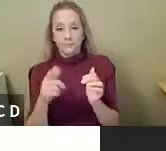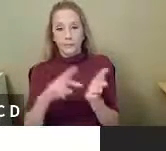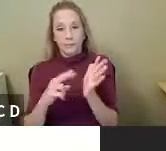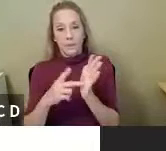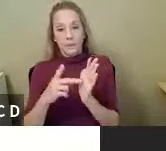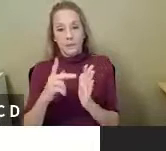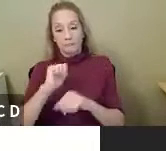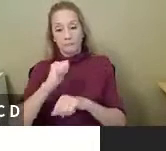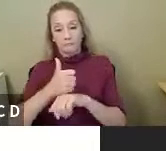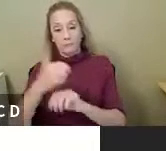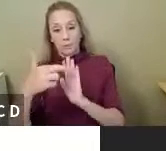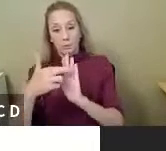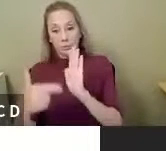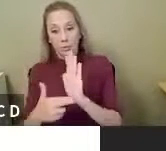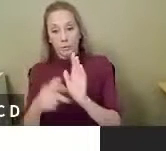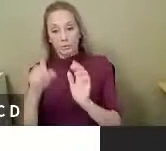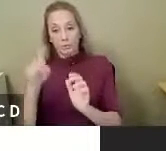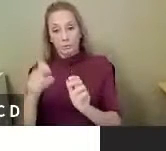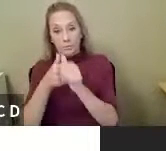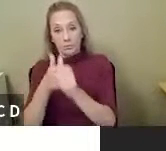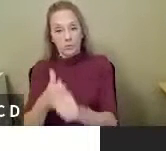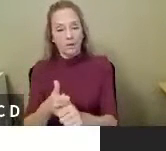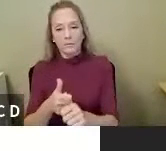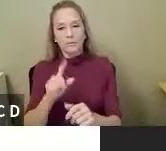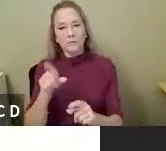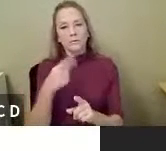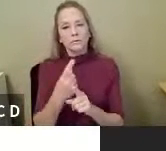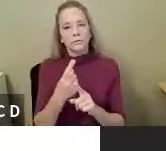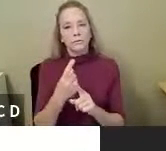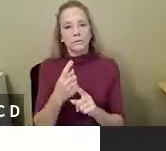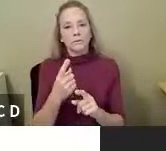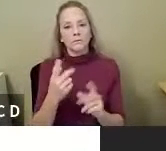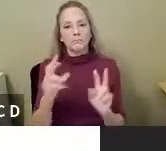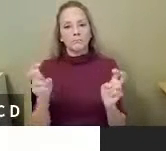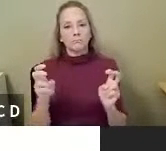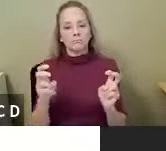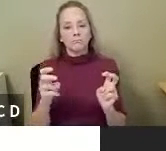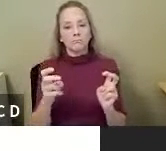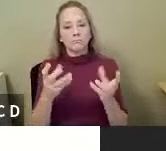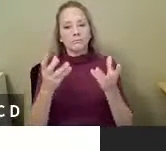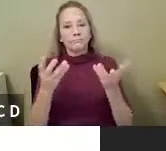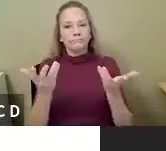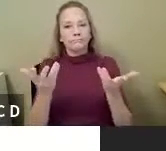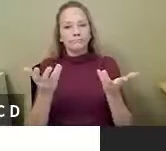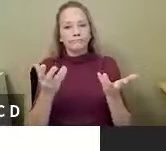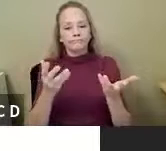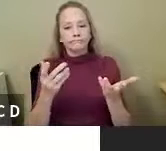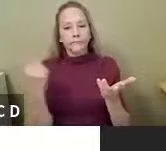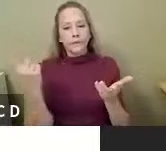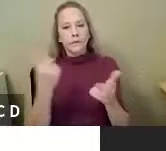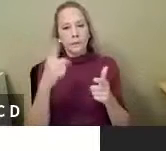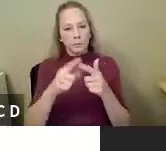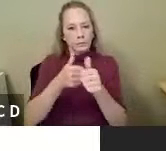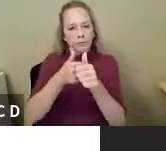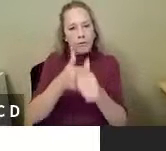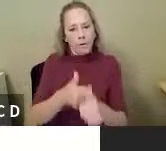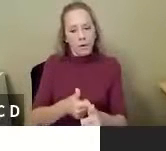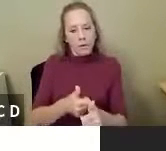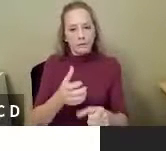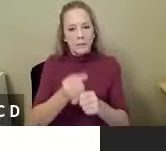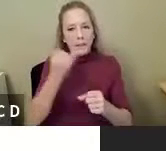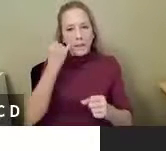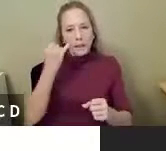guidelines for use, but not hard, fast, so that the public thinks, oh, we hit, like you say, we hit these